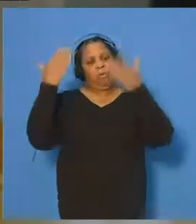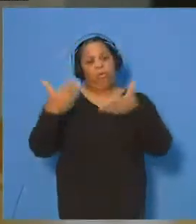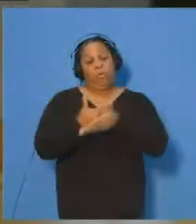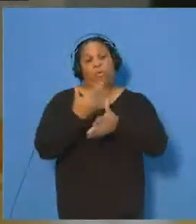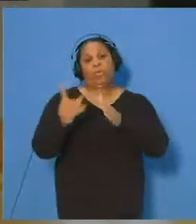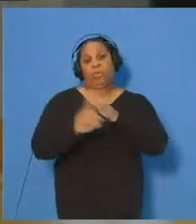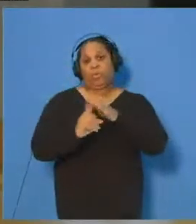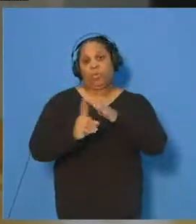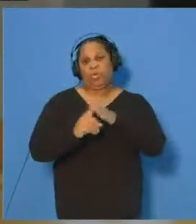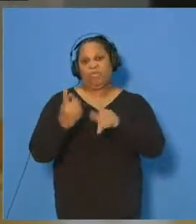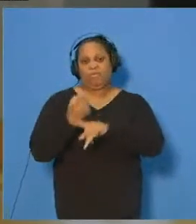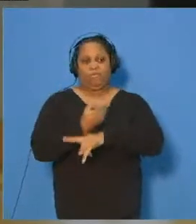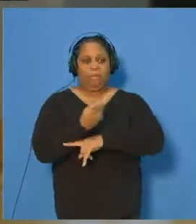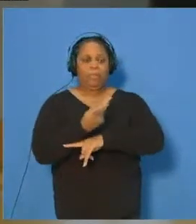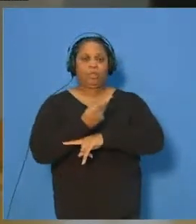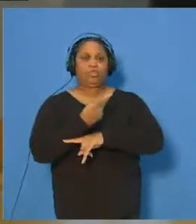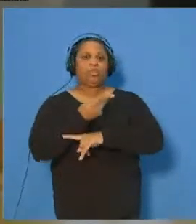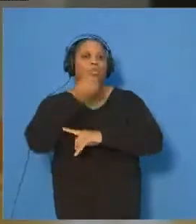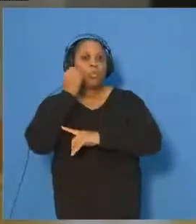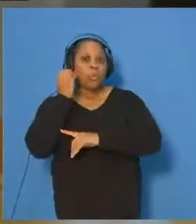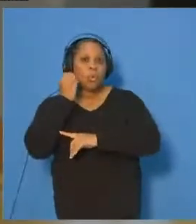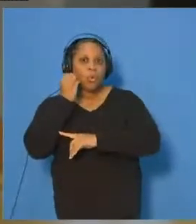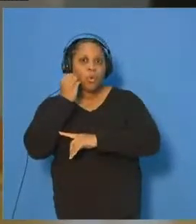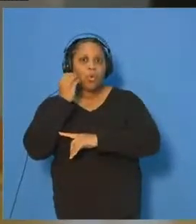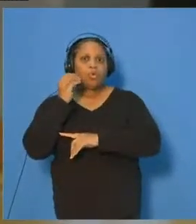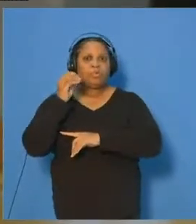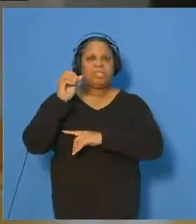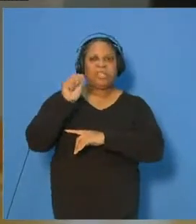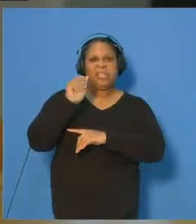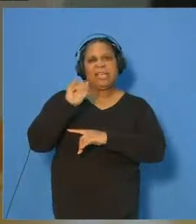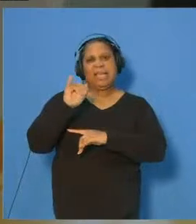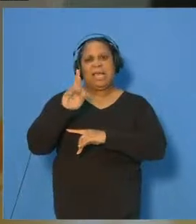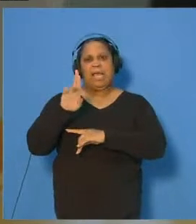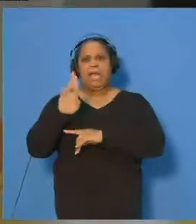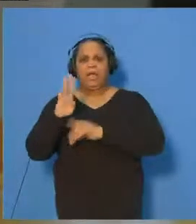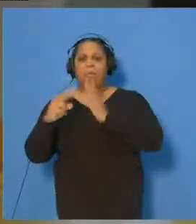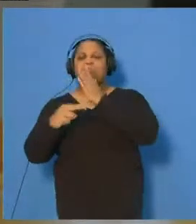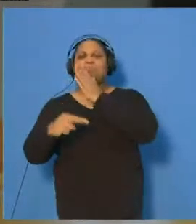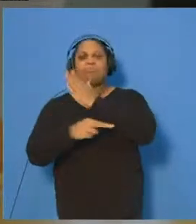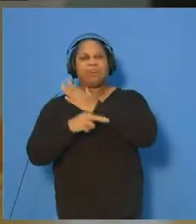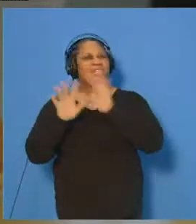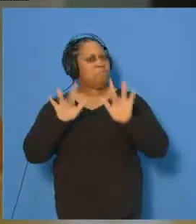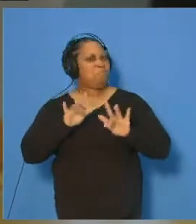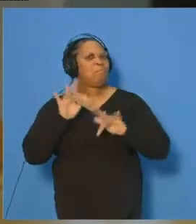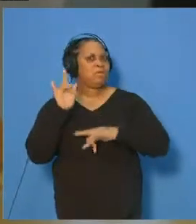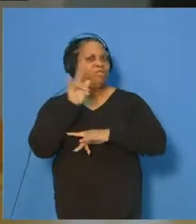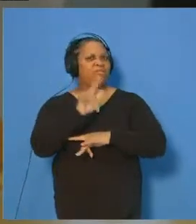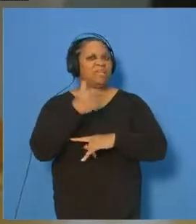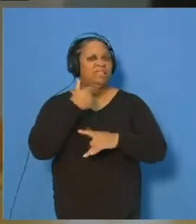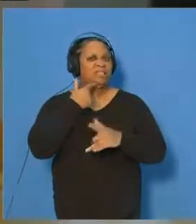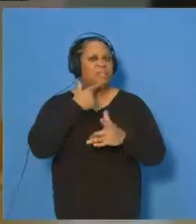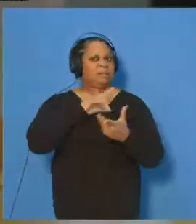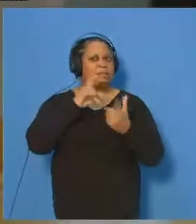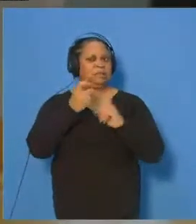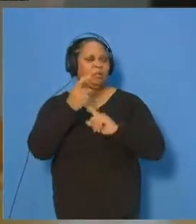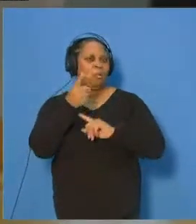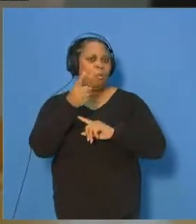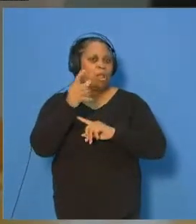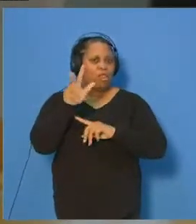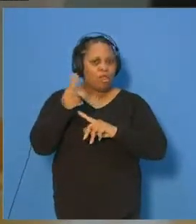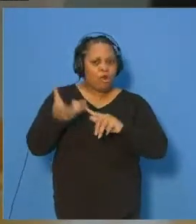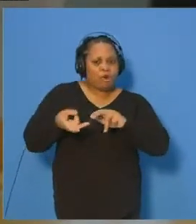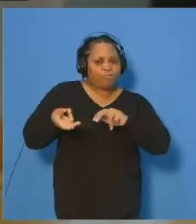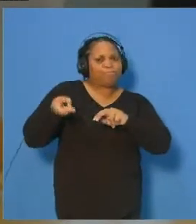having come from the two rest homes and the Airbridge Mercy flights, this has skewed the numbers by almost 1/3. If we set